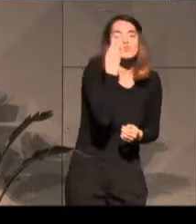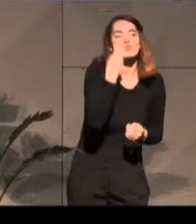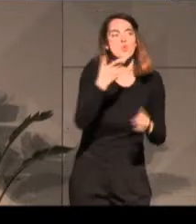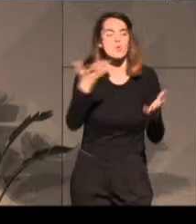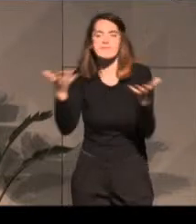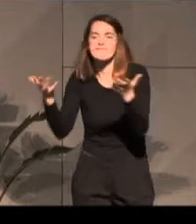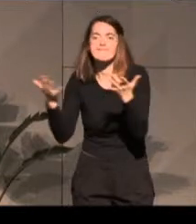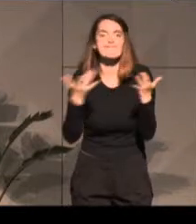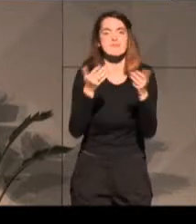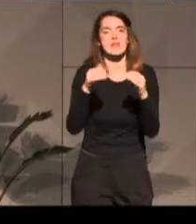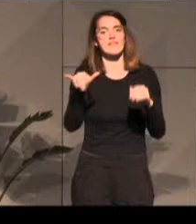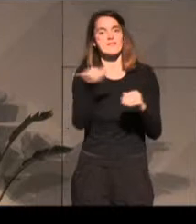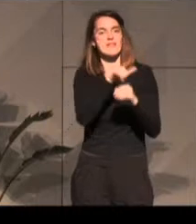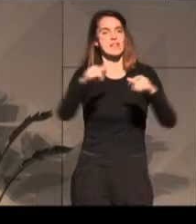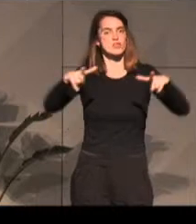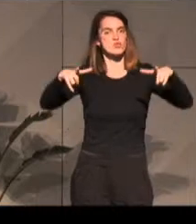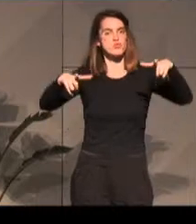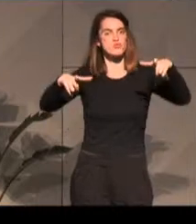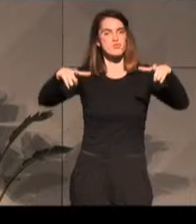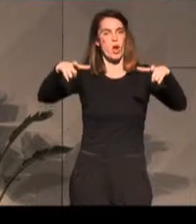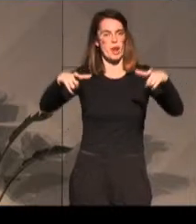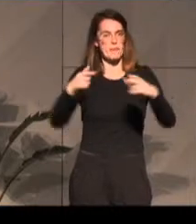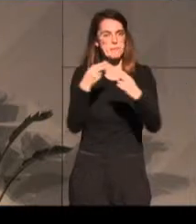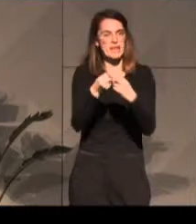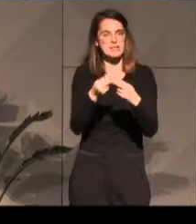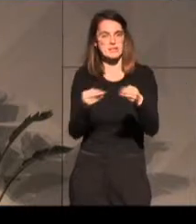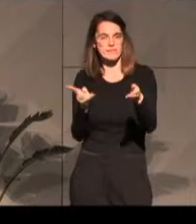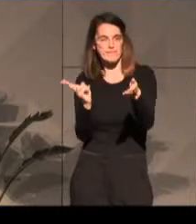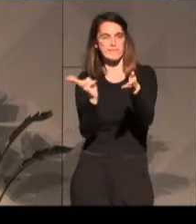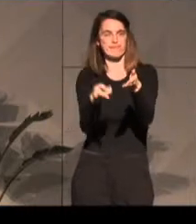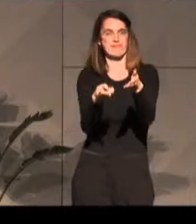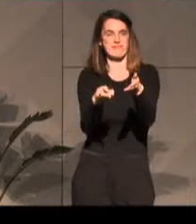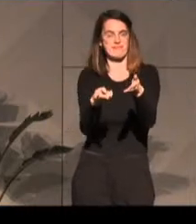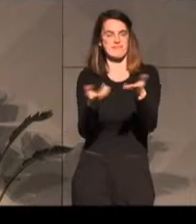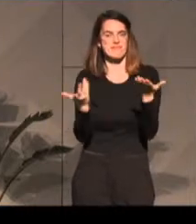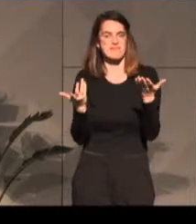floe we could erect our research camp on.